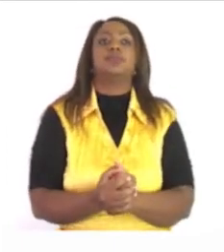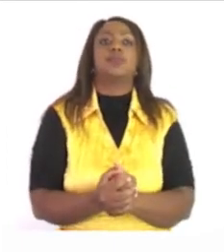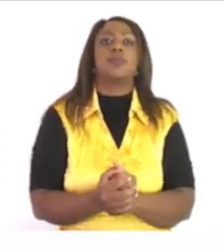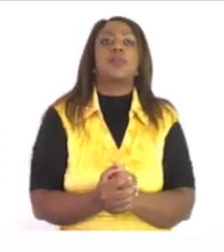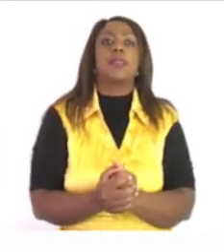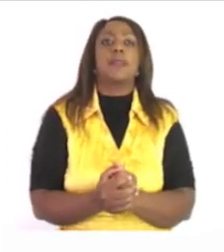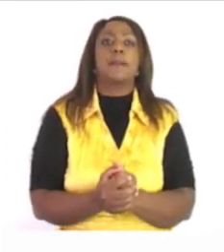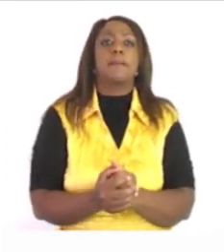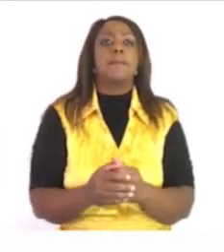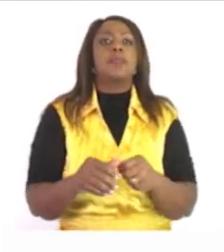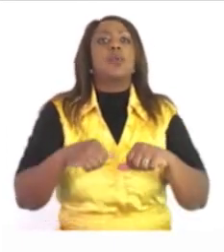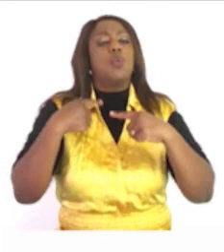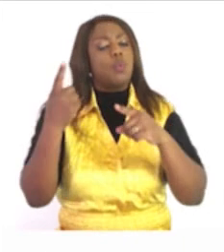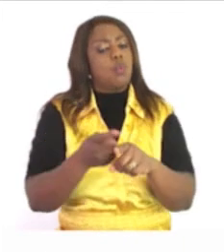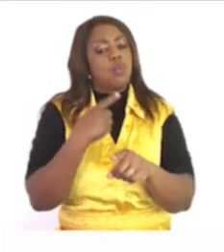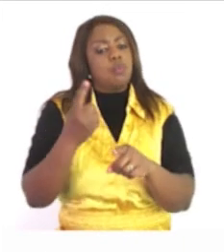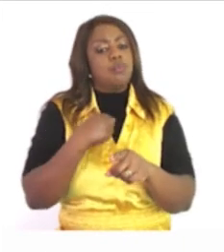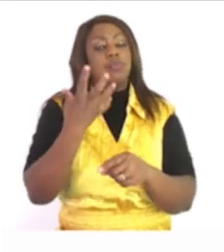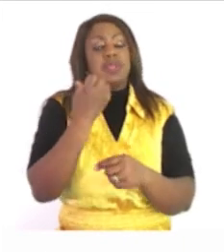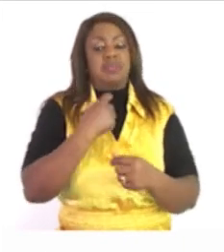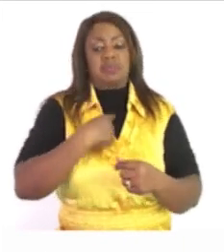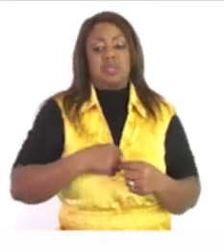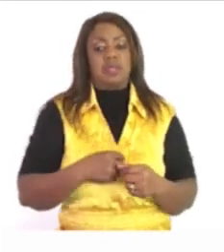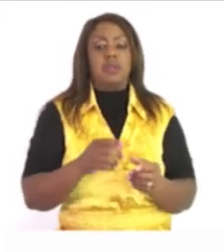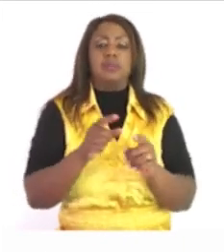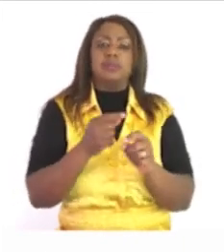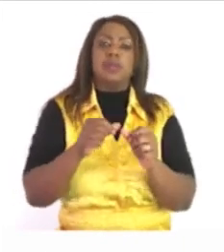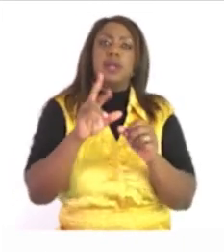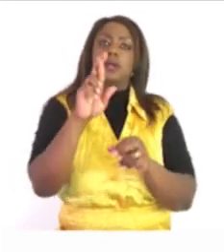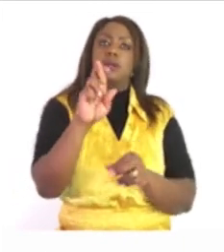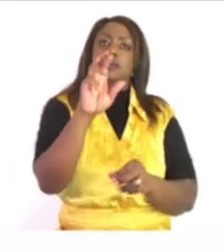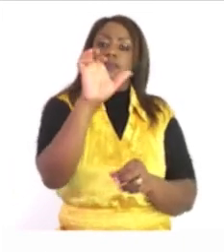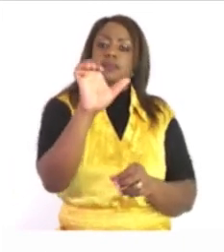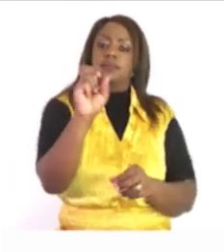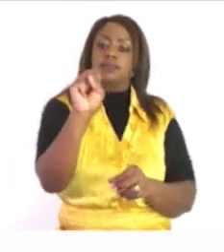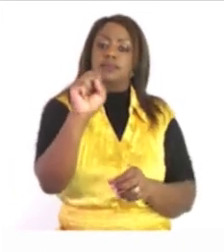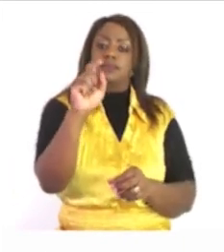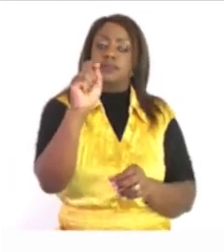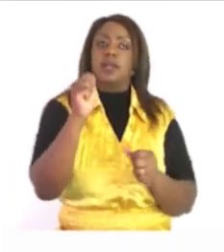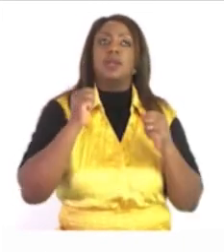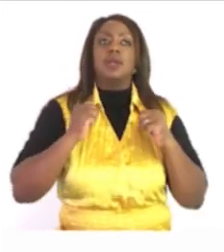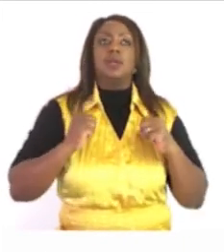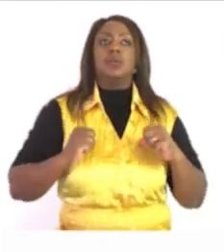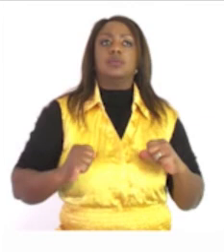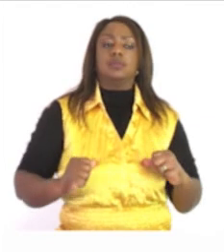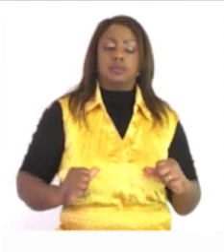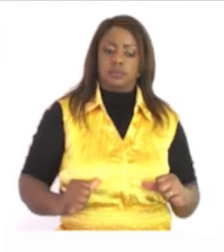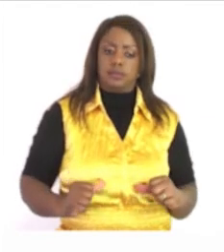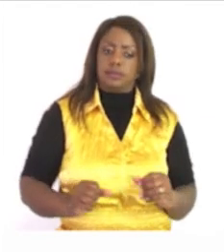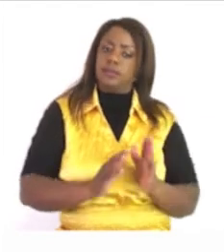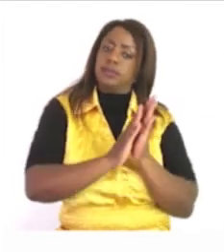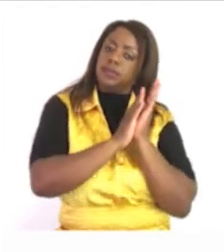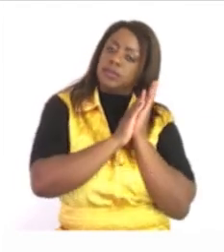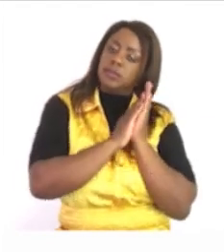have plenty of rest, take your fluids, take your medication, and sleep. That way you can recover much more faster.